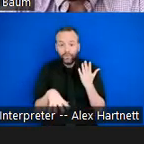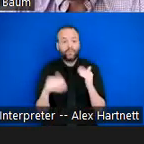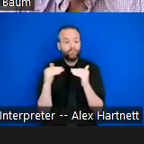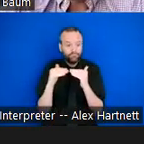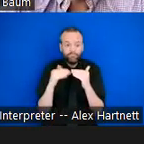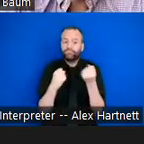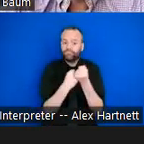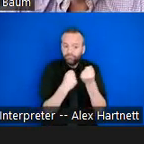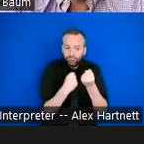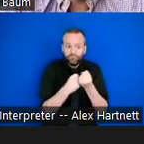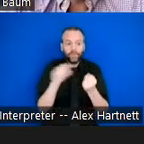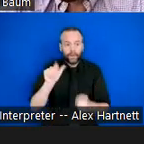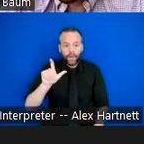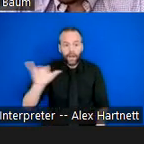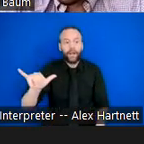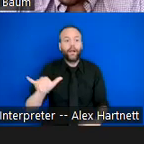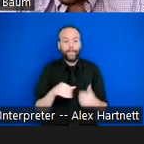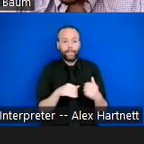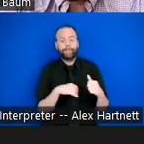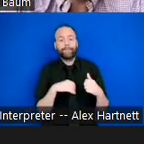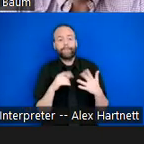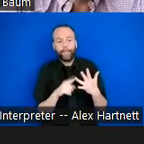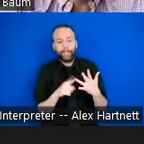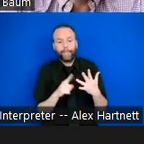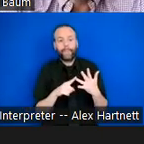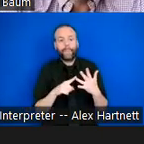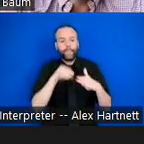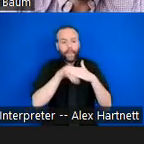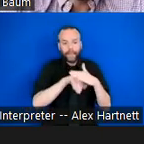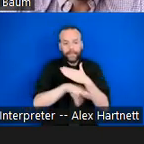services, inclusive policies and legislation.